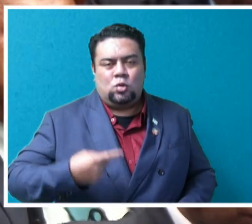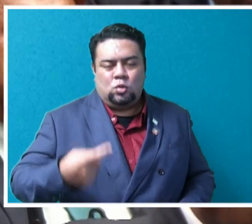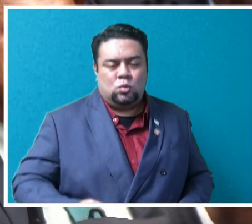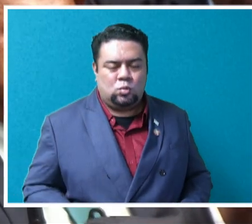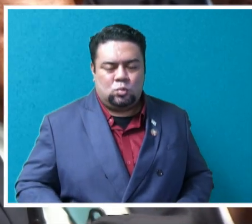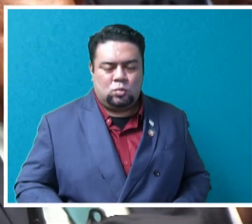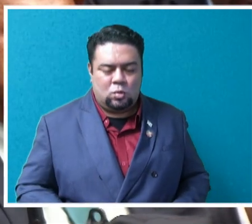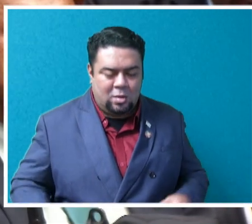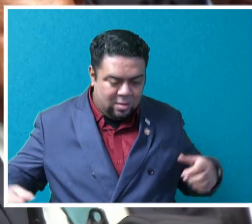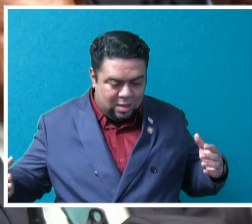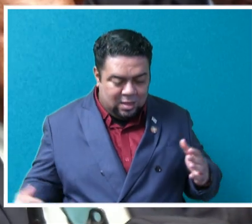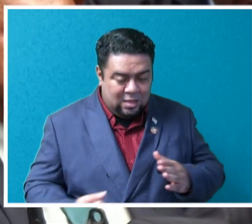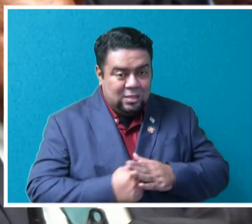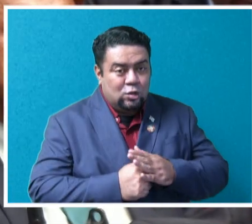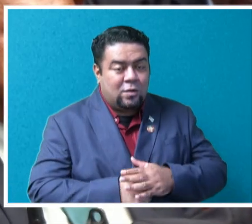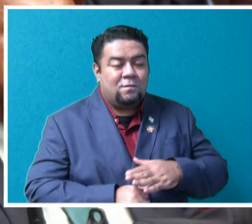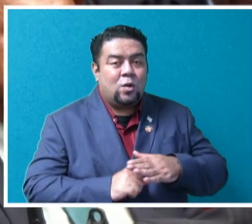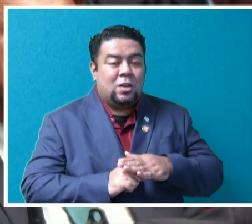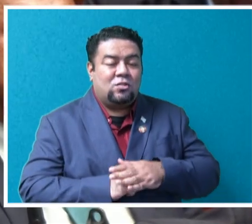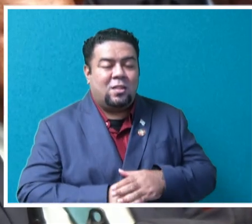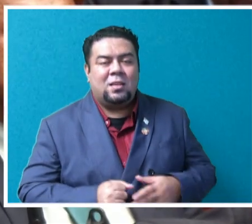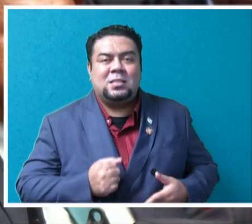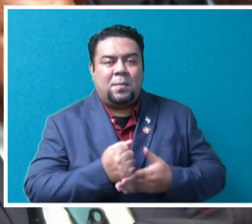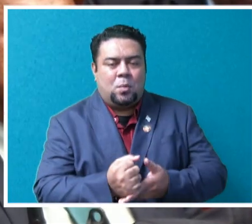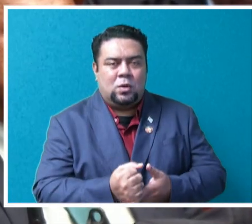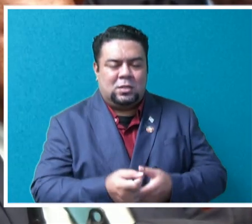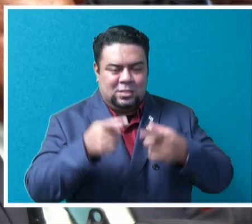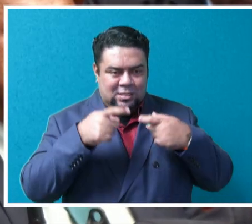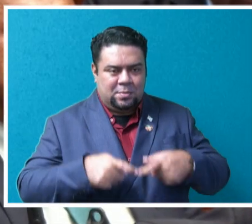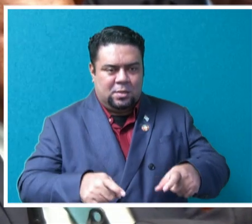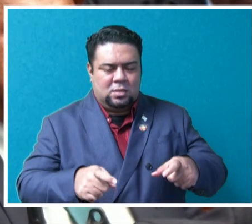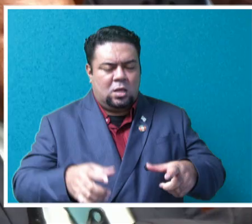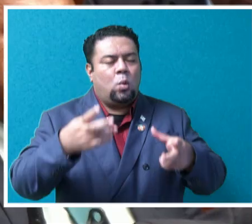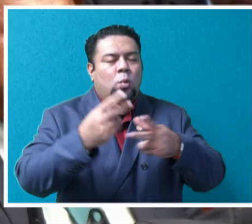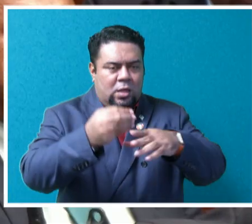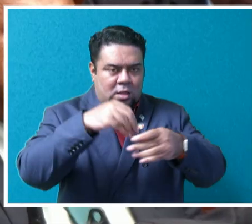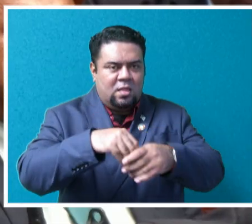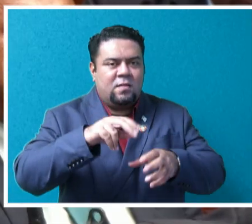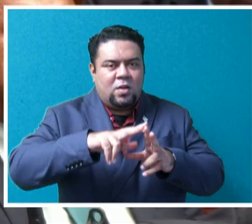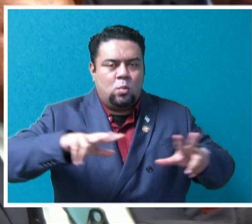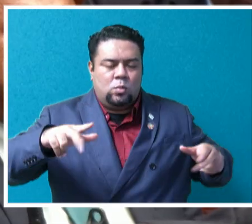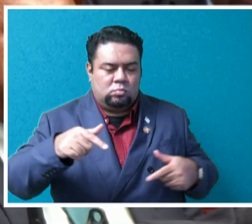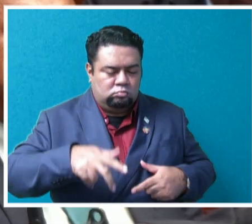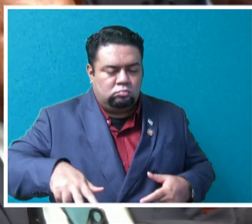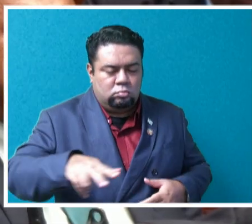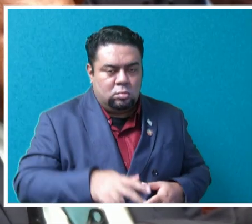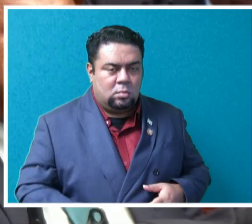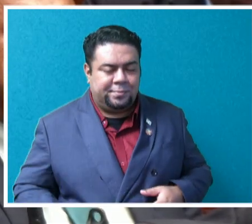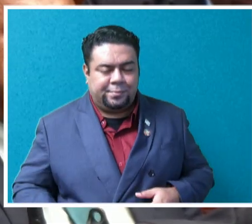institutional foundation that supports stability within the Vanua. Through the